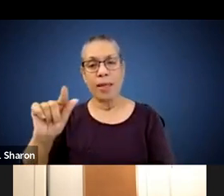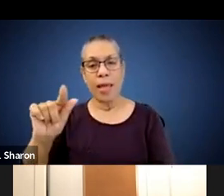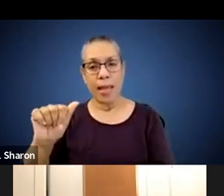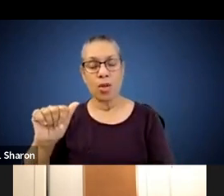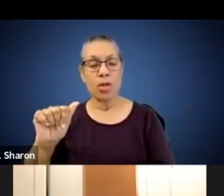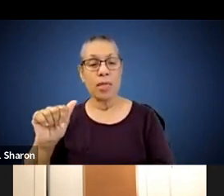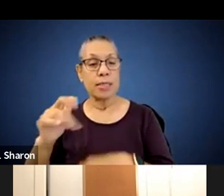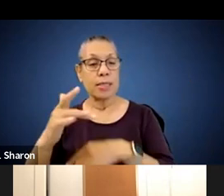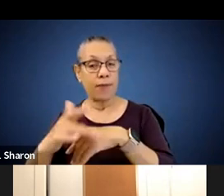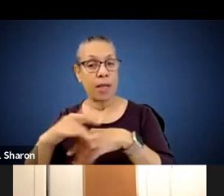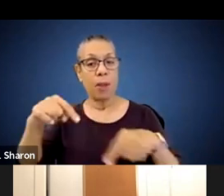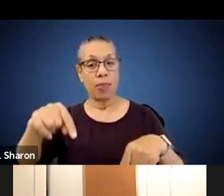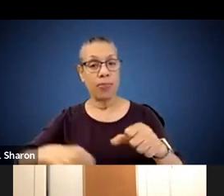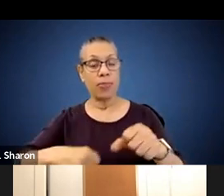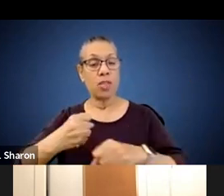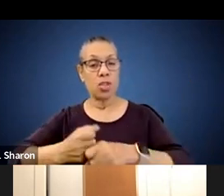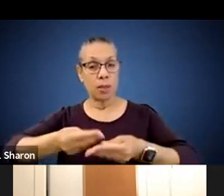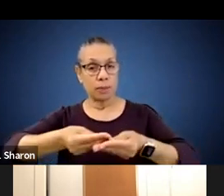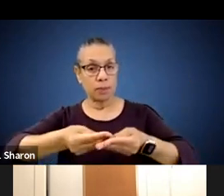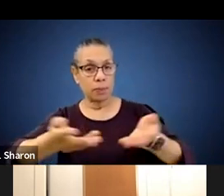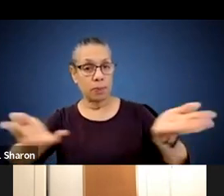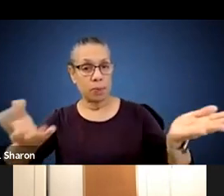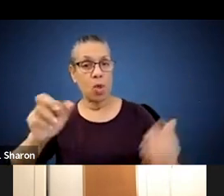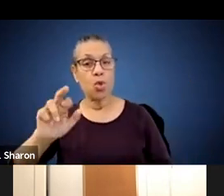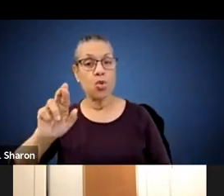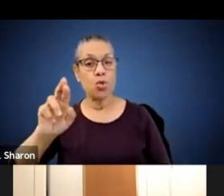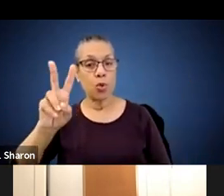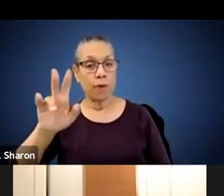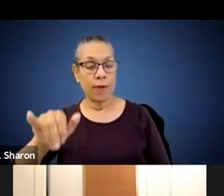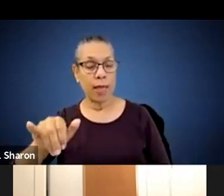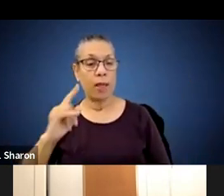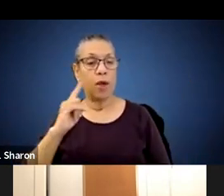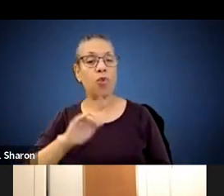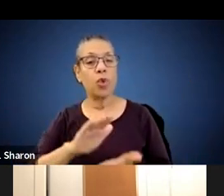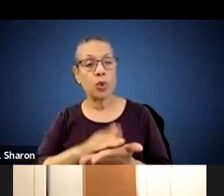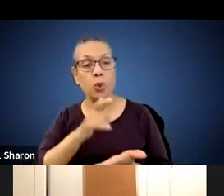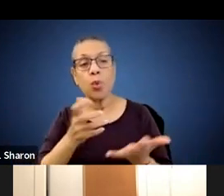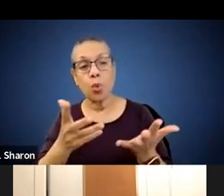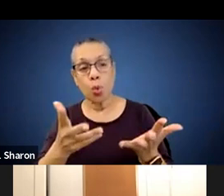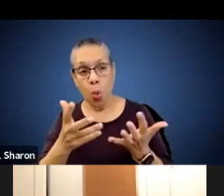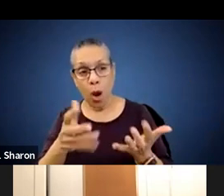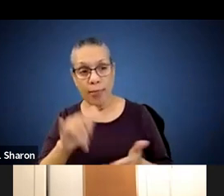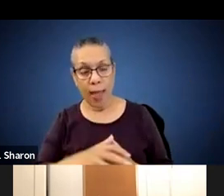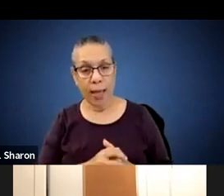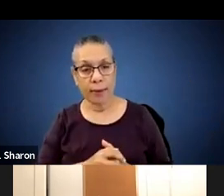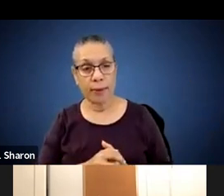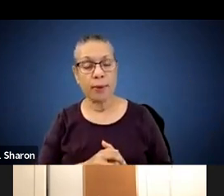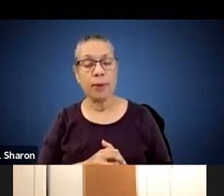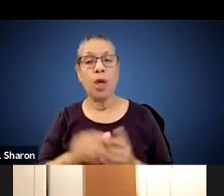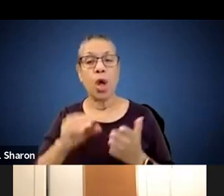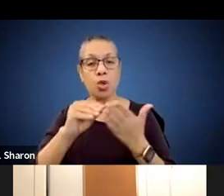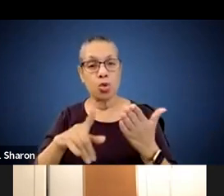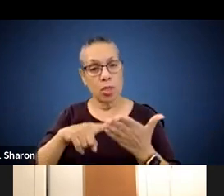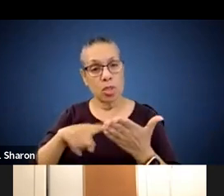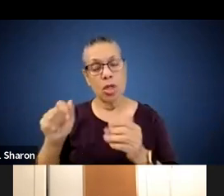this year we were able to administer an interim survey for schools that were interested in doing that and they're able to track that